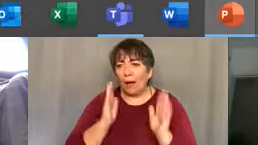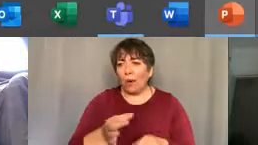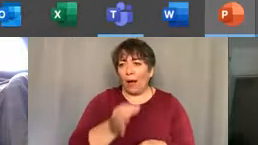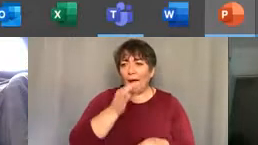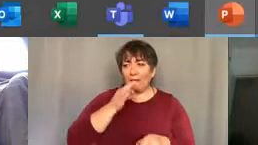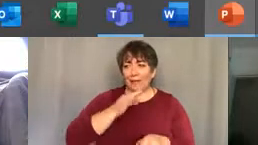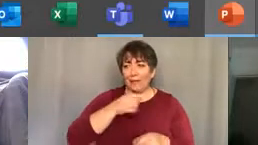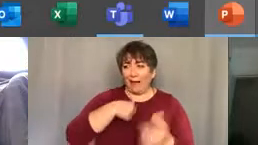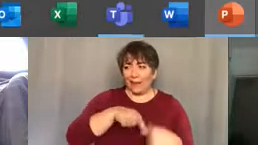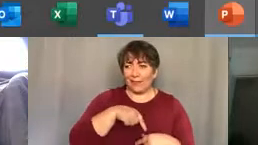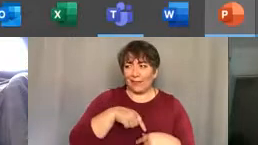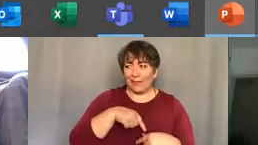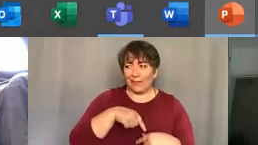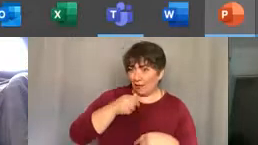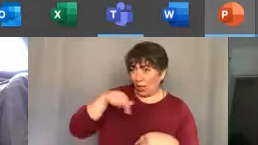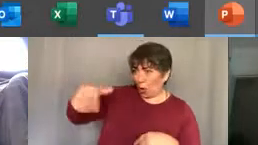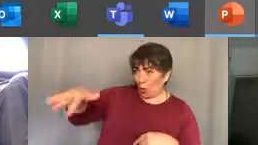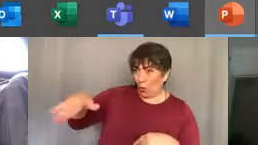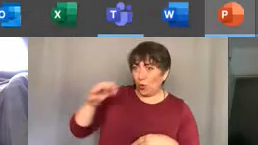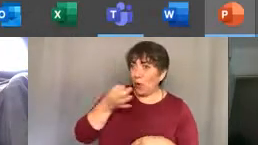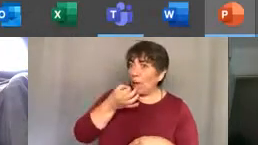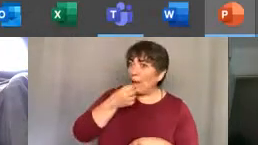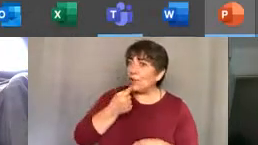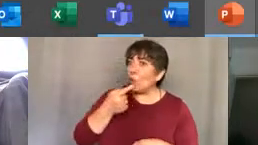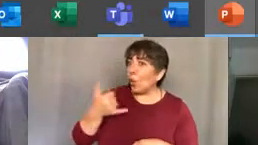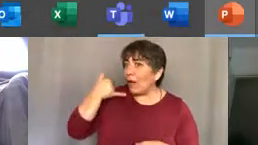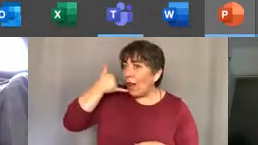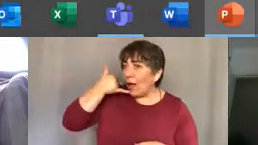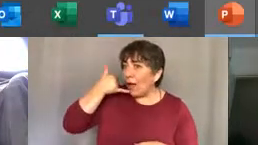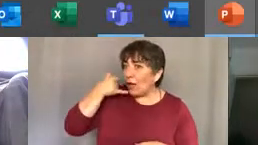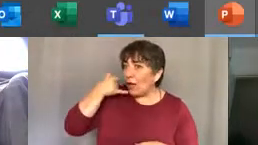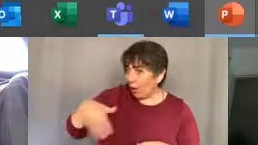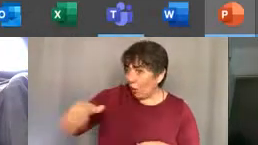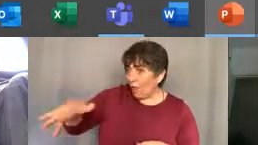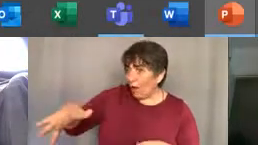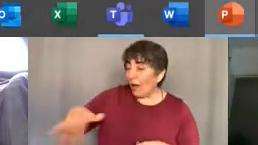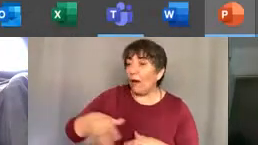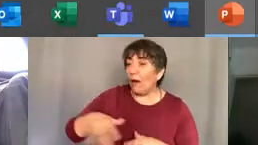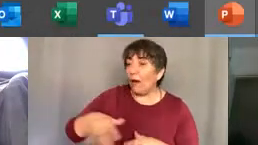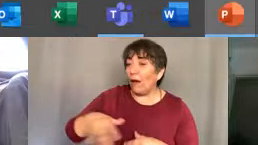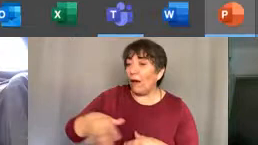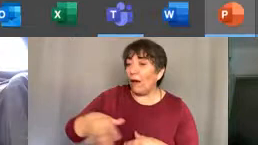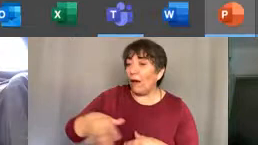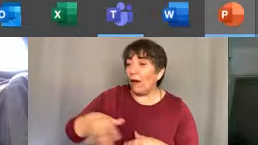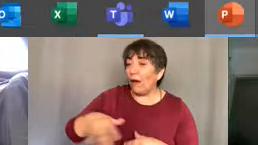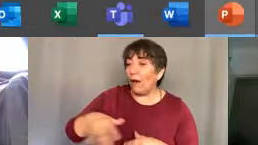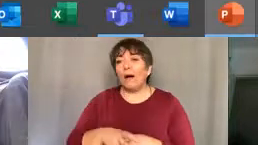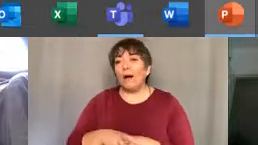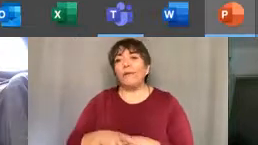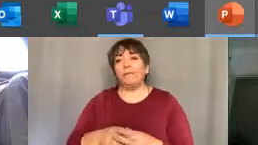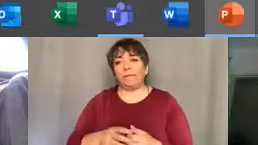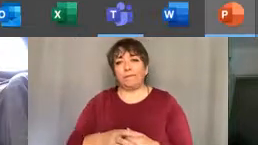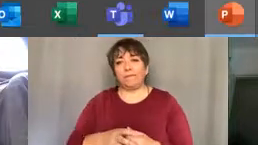practices were already signed up to our order line, who then were utilising the service.